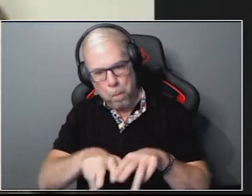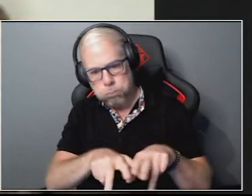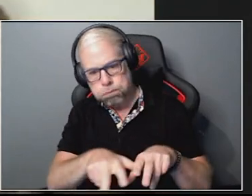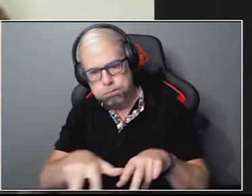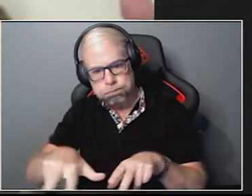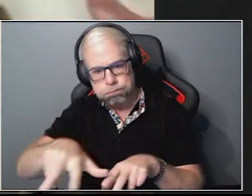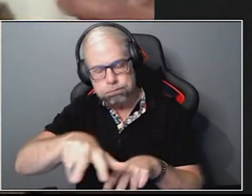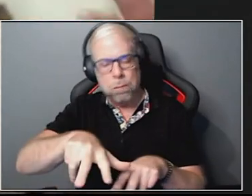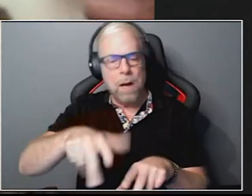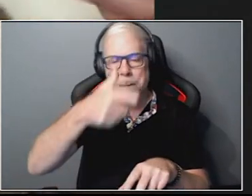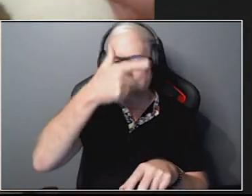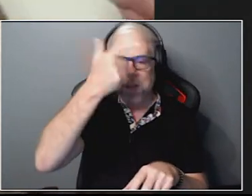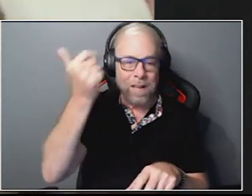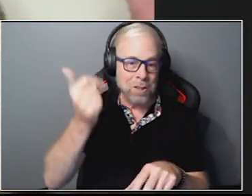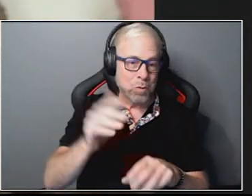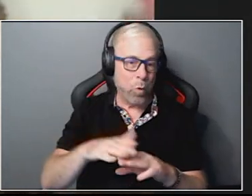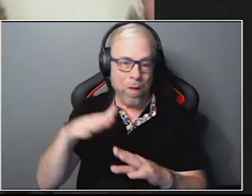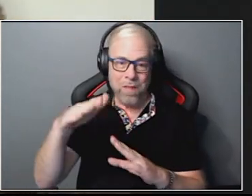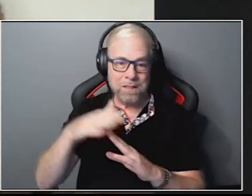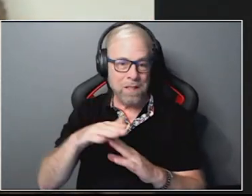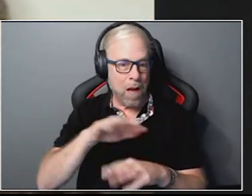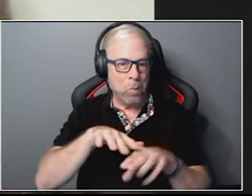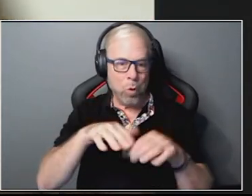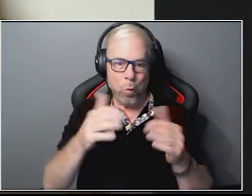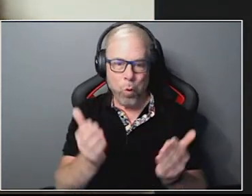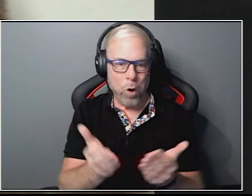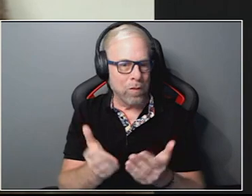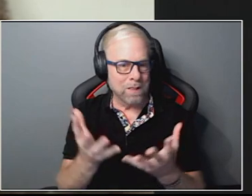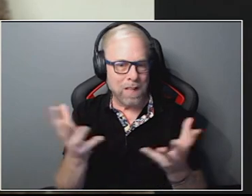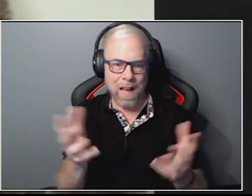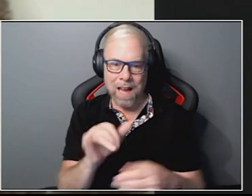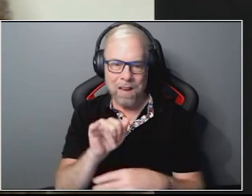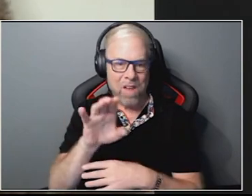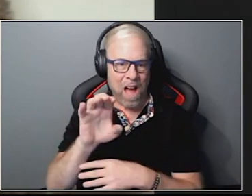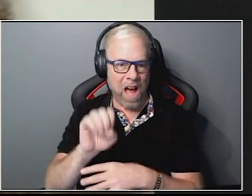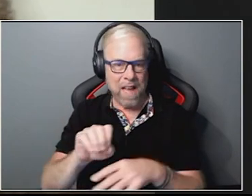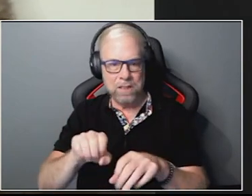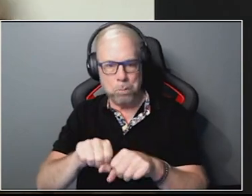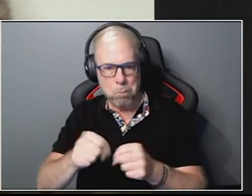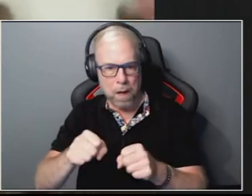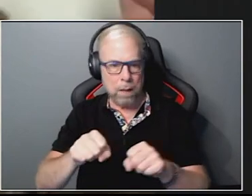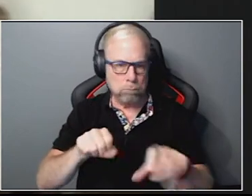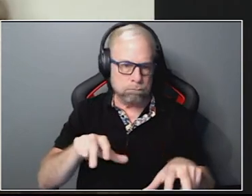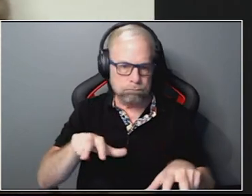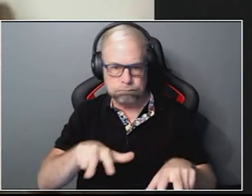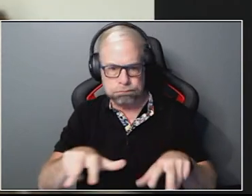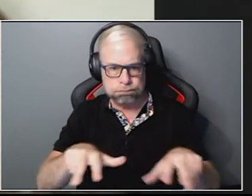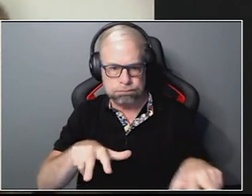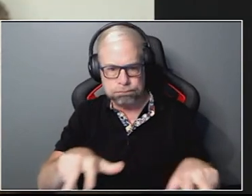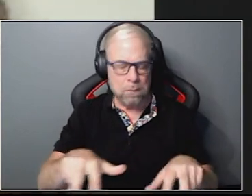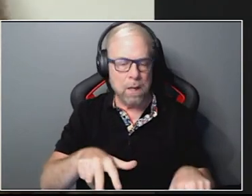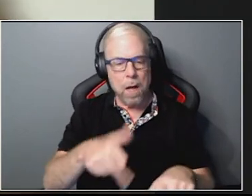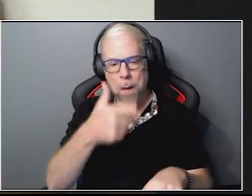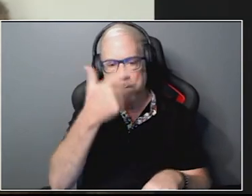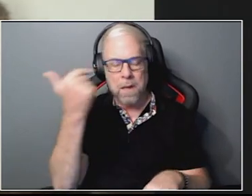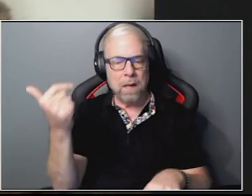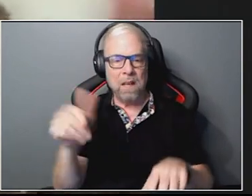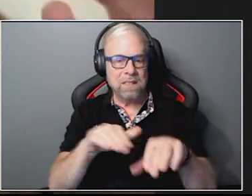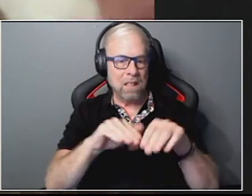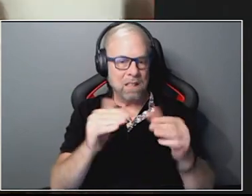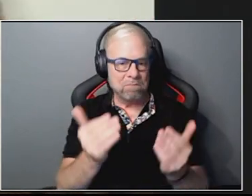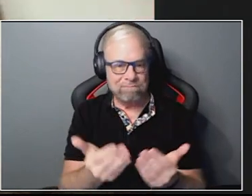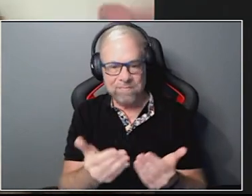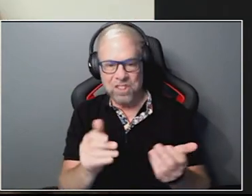lot of leads. You get a lot of ice, and because the planet is constantly shifting,